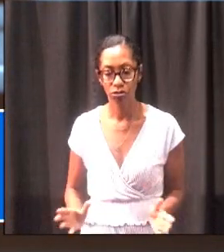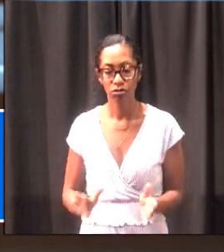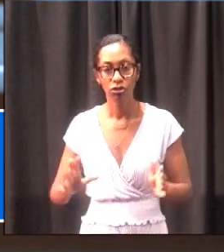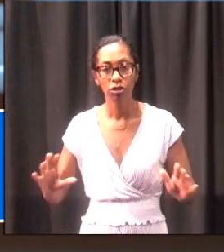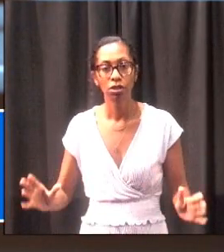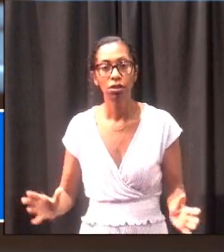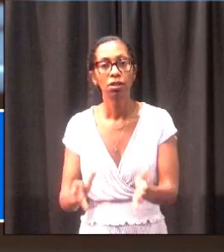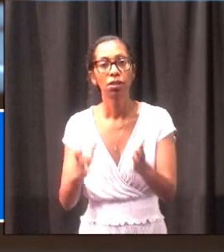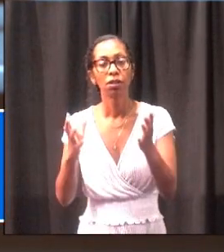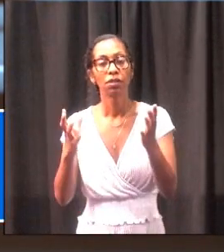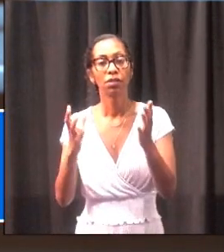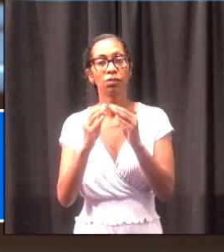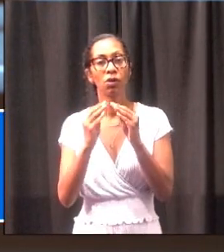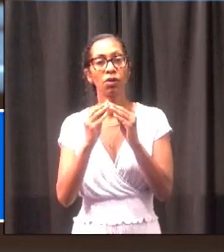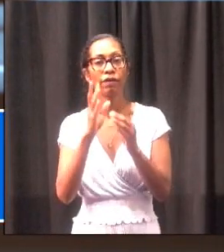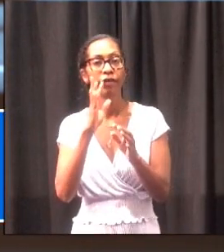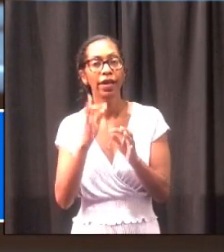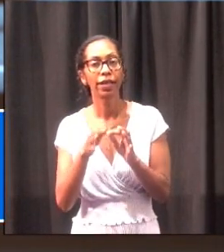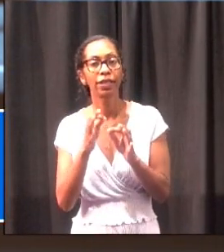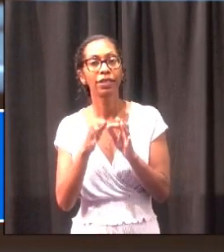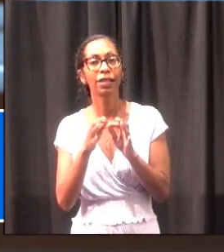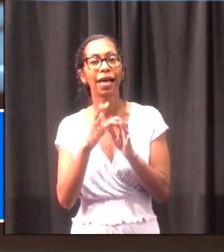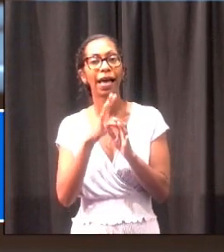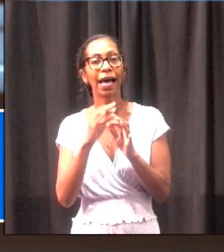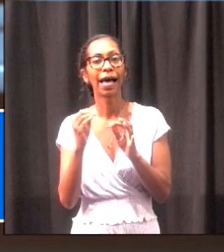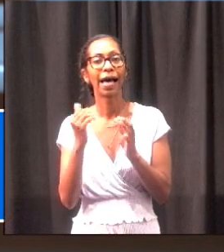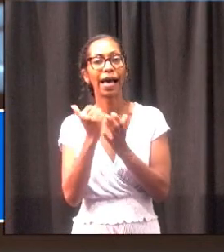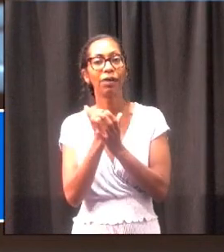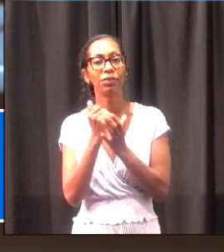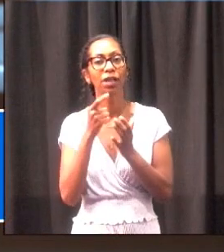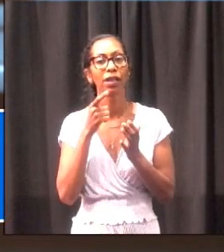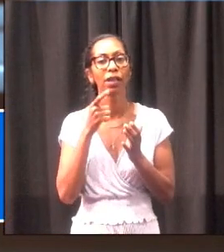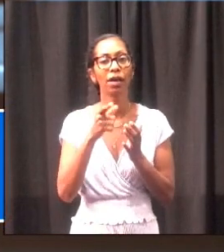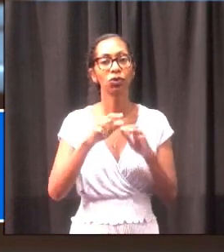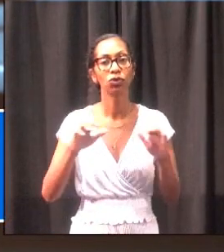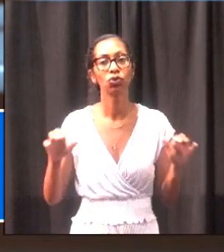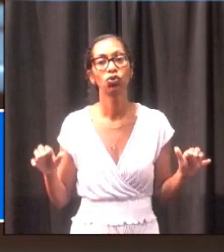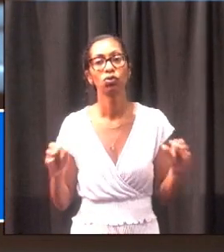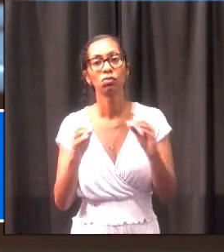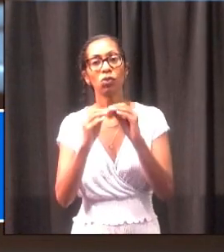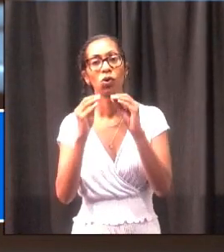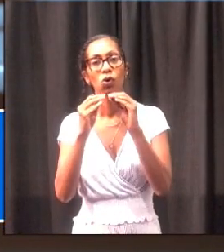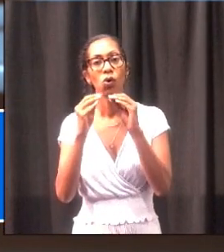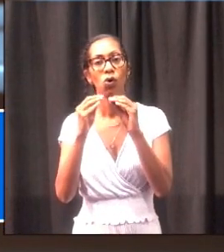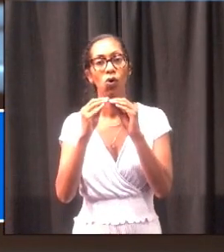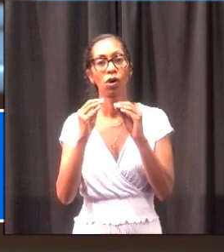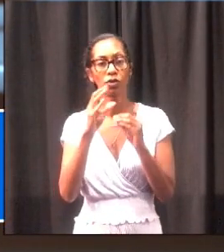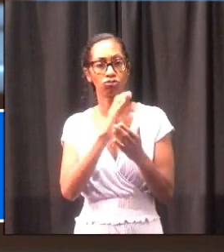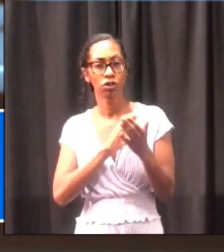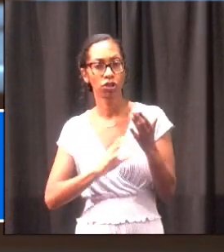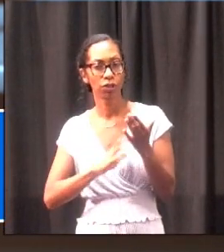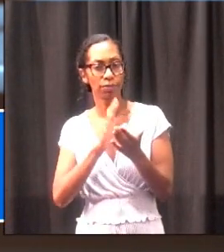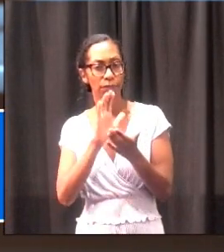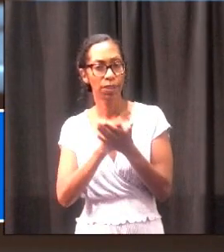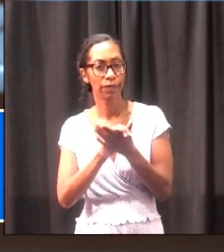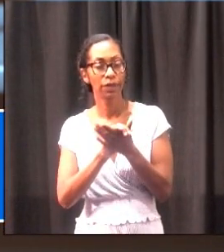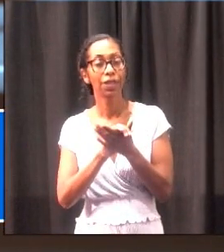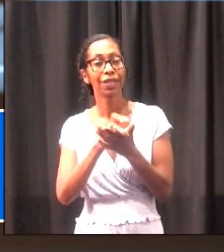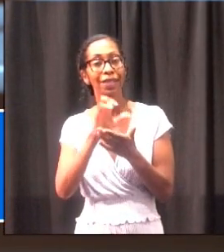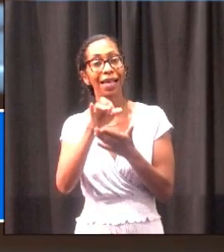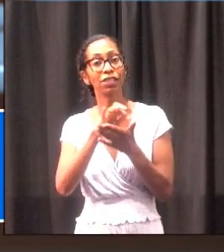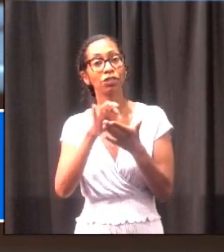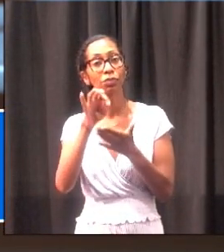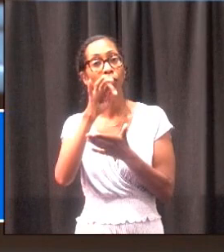faith, knowledge, affection, and kindles them to exercise of the Christian virtues. It is the spiritual